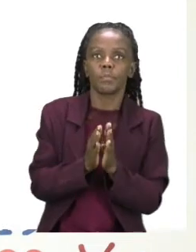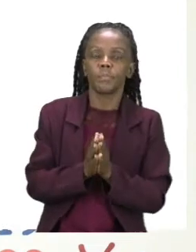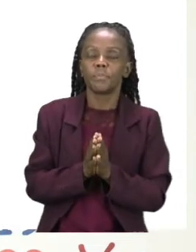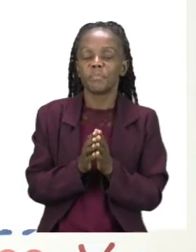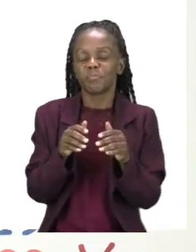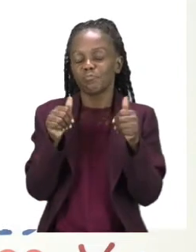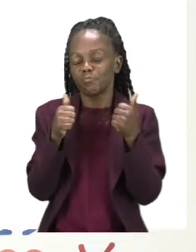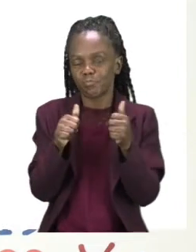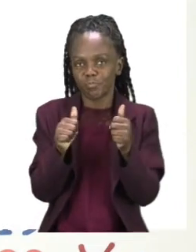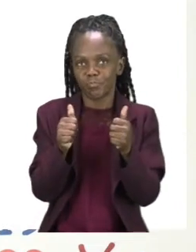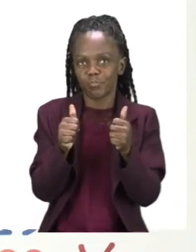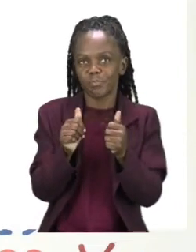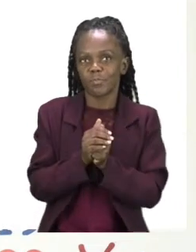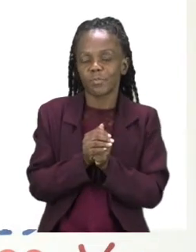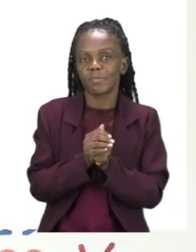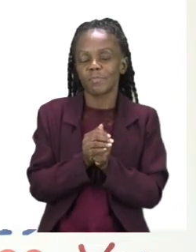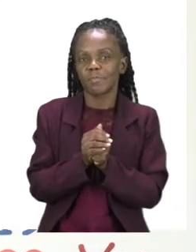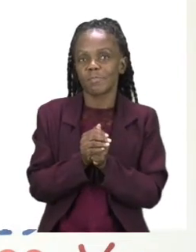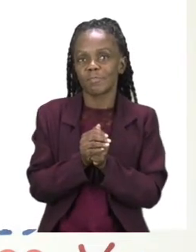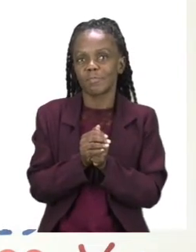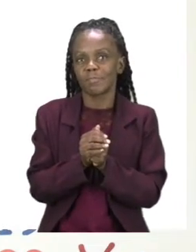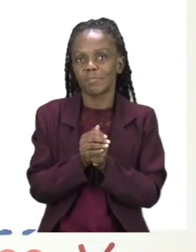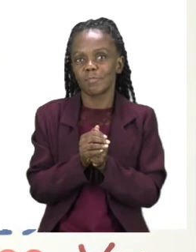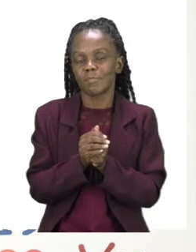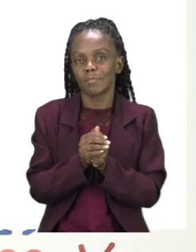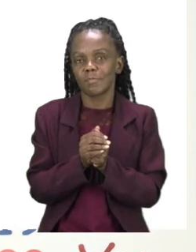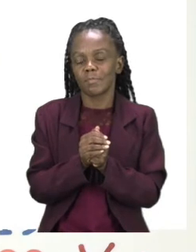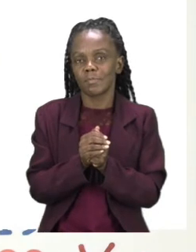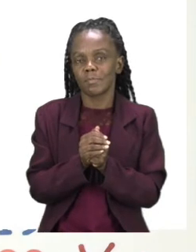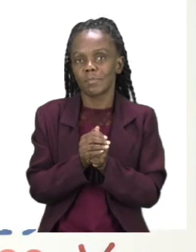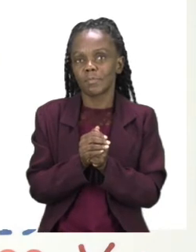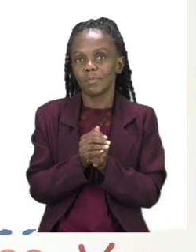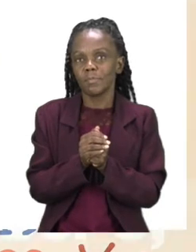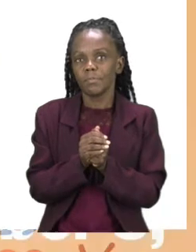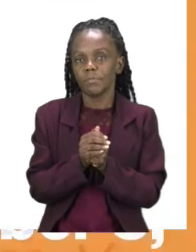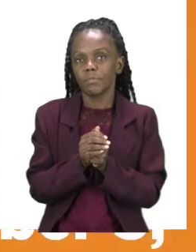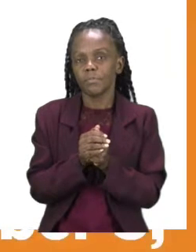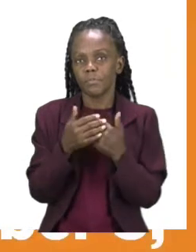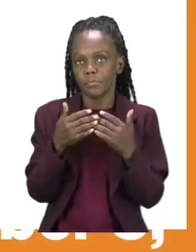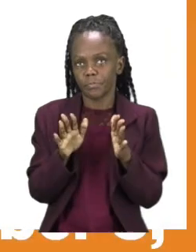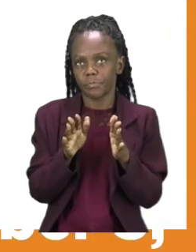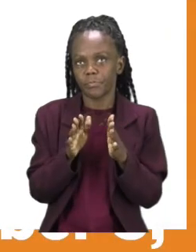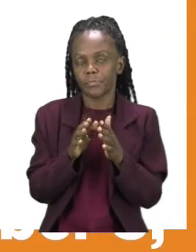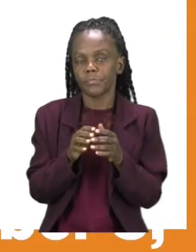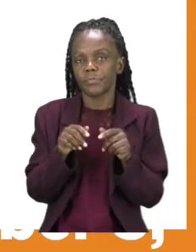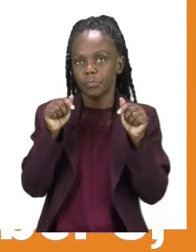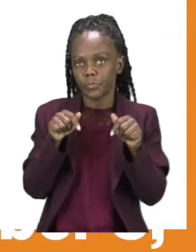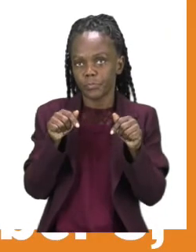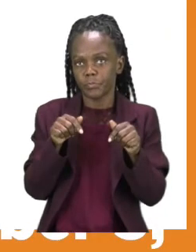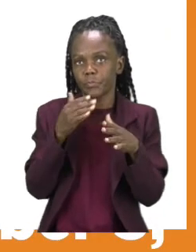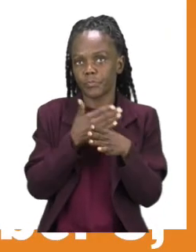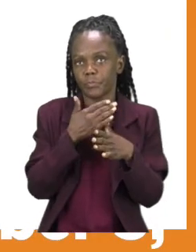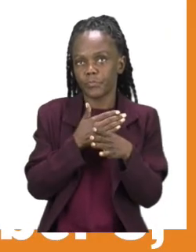away. Yay! Good job! Now we are ready. For today's